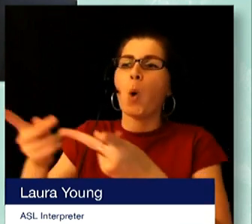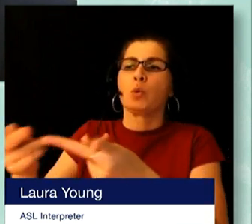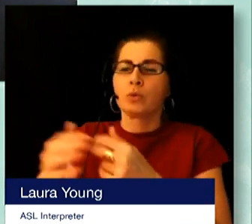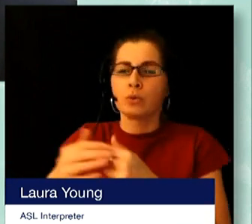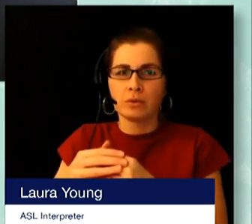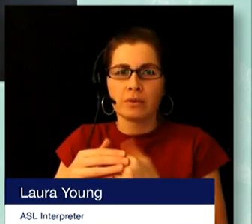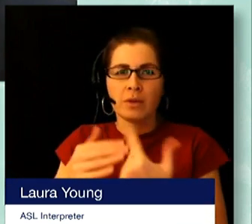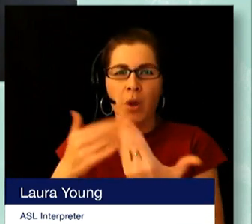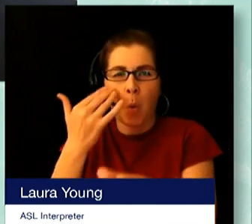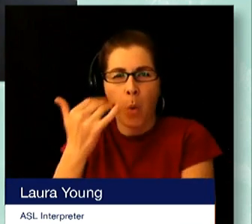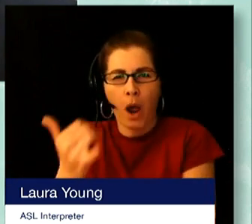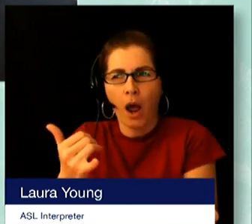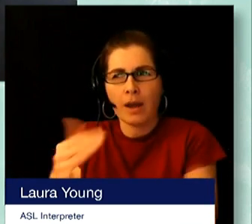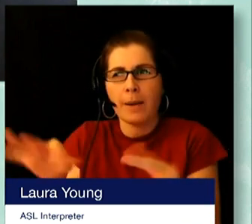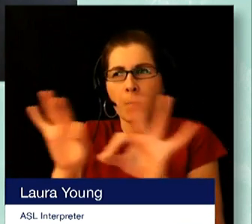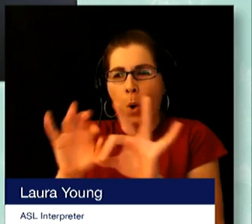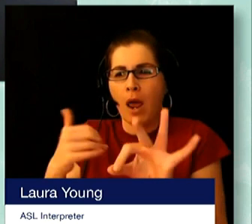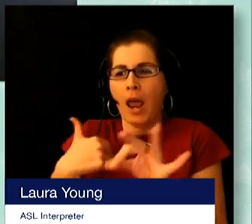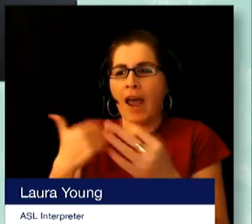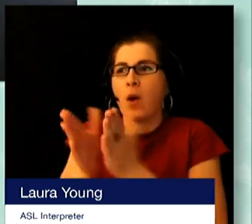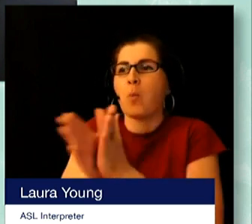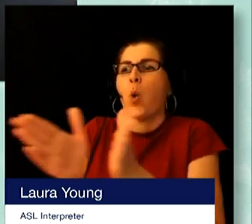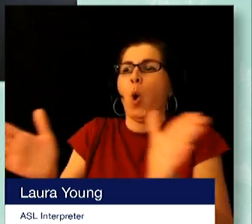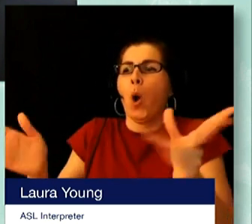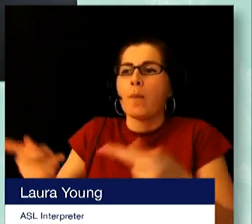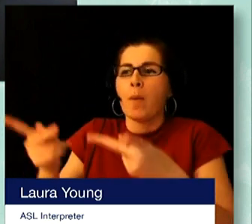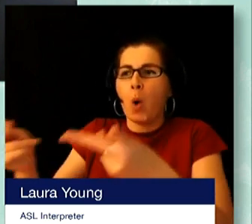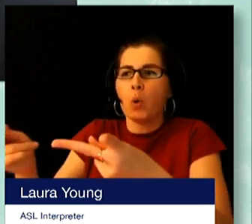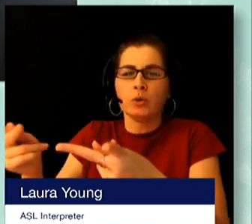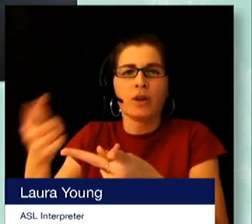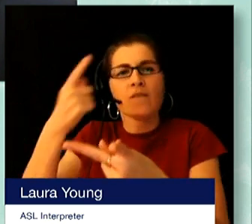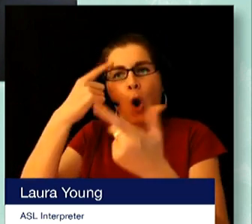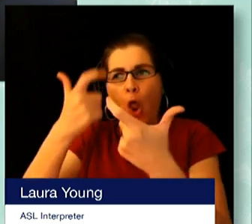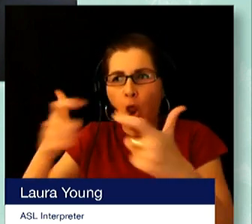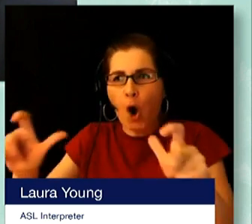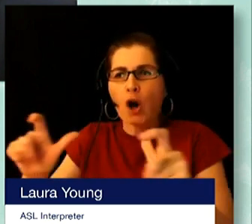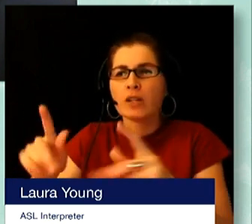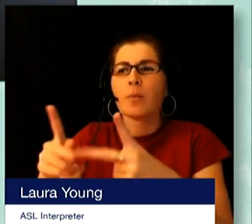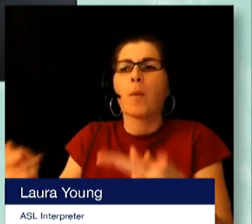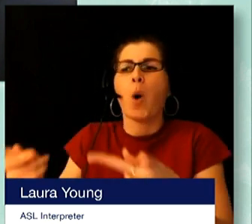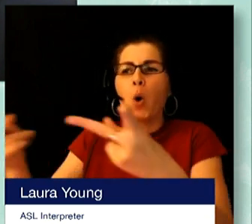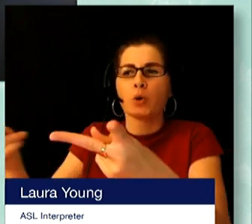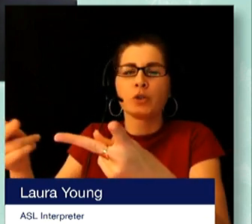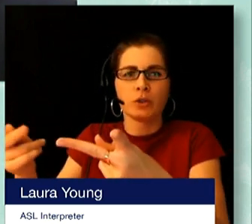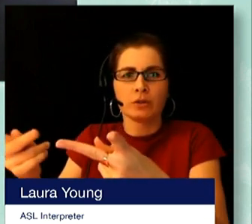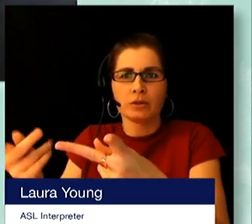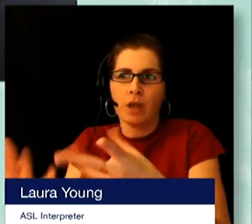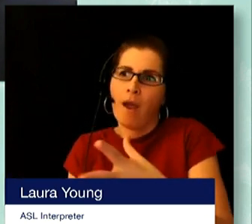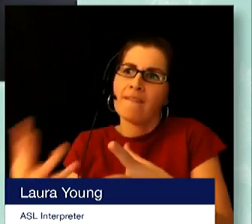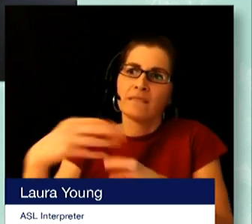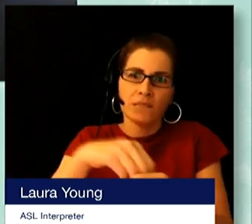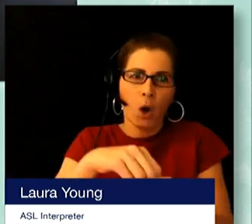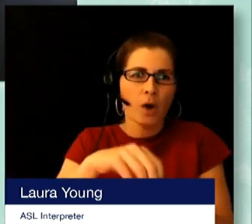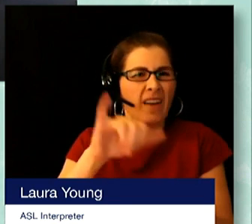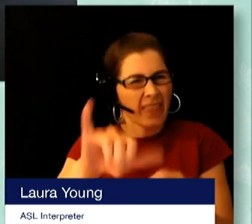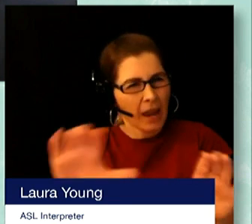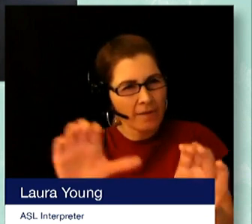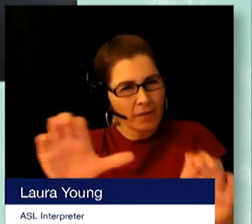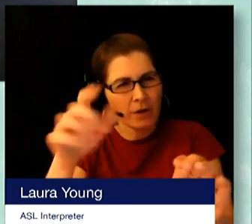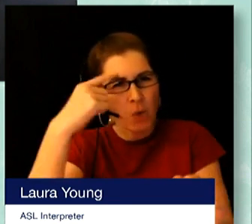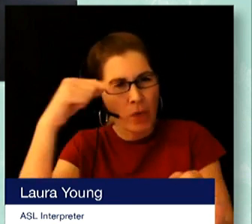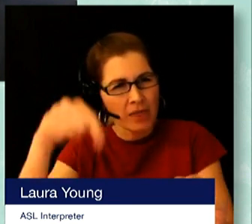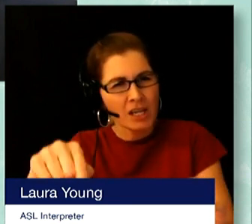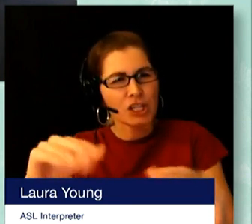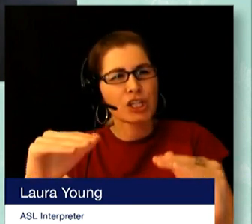important to have those broad proposals, those large-scale proposals as part of the effort of in the justice reform